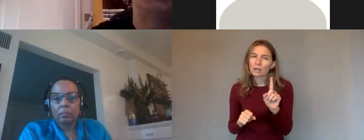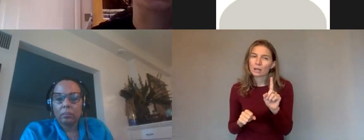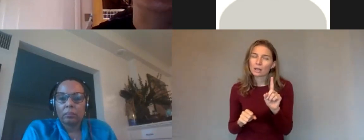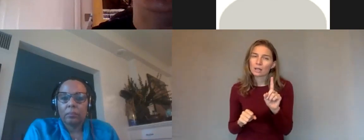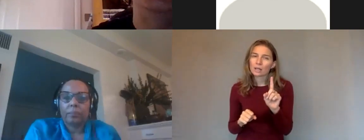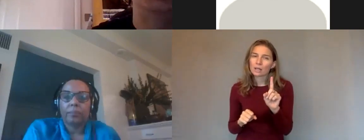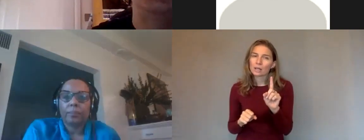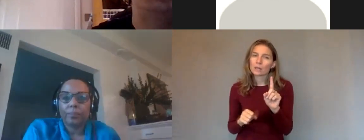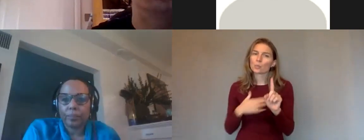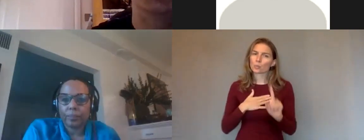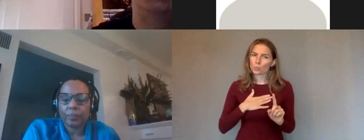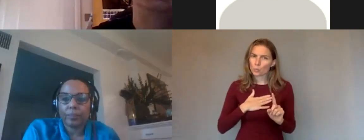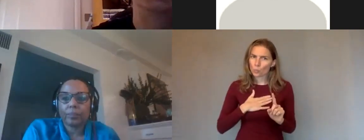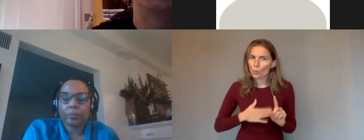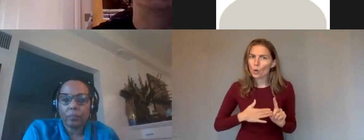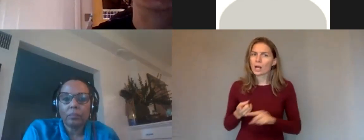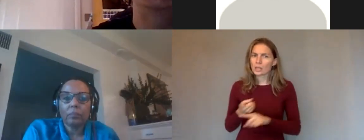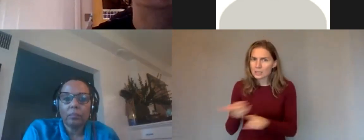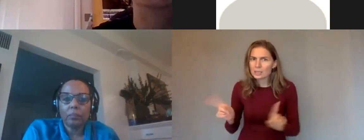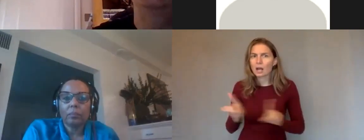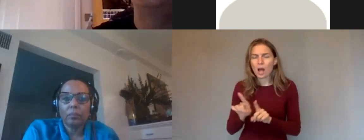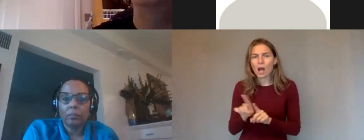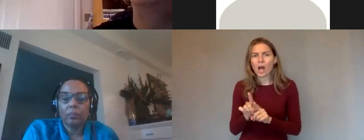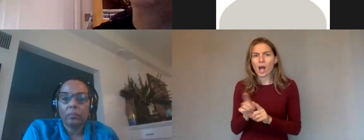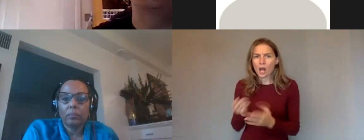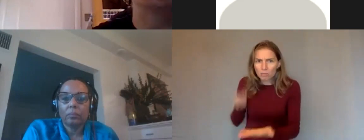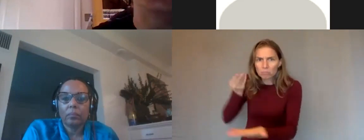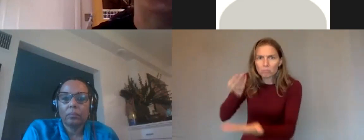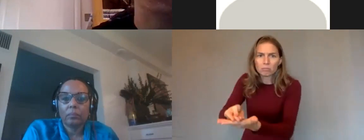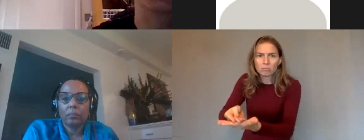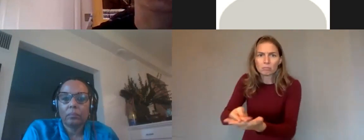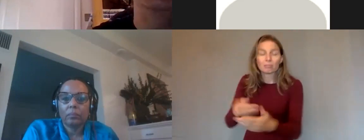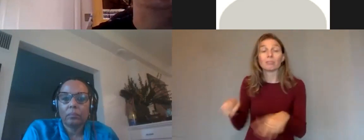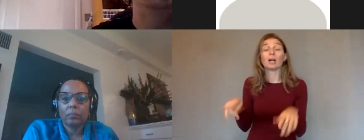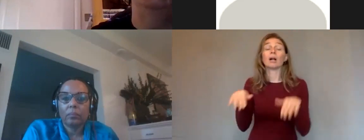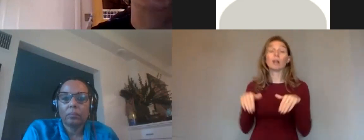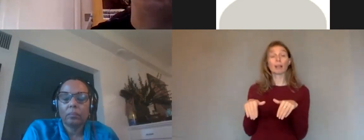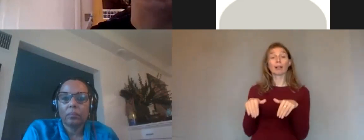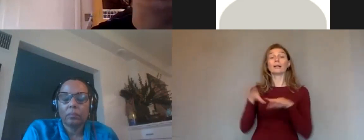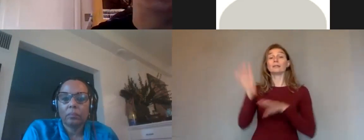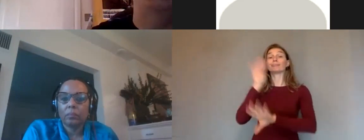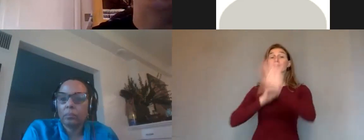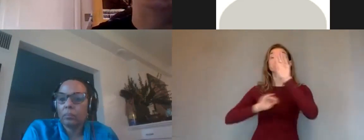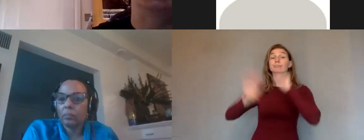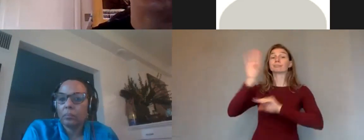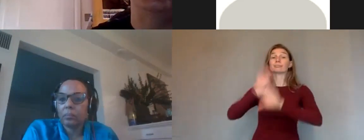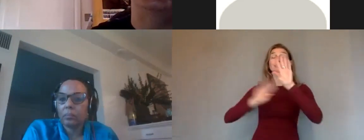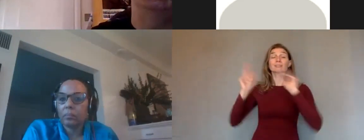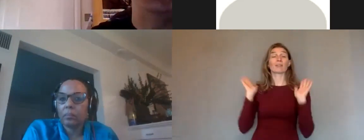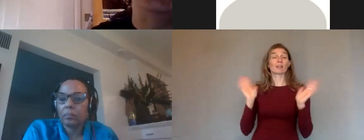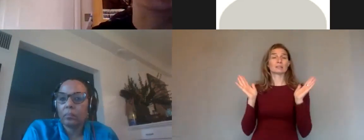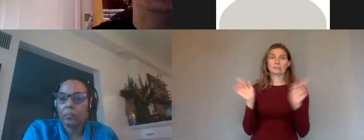than simply be consumers of content. So fantastic. We also, though, have